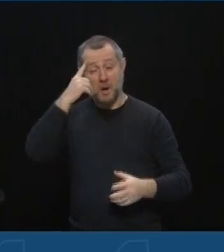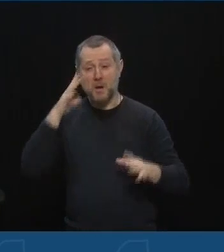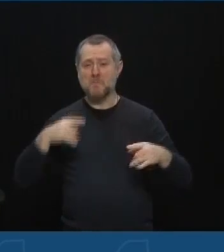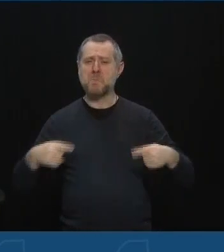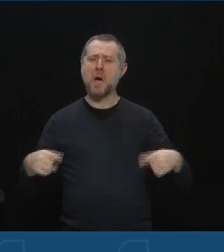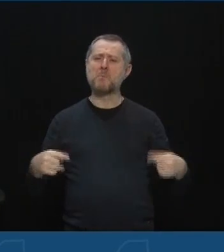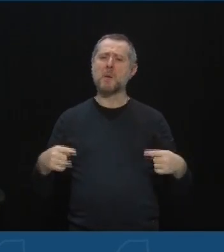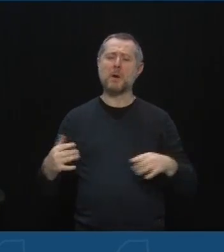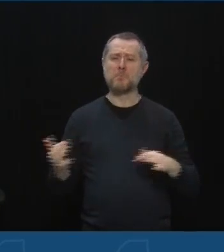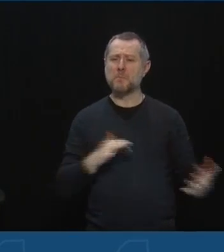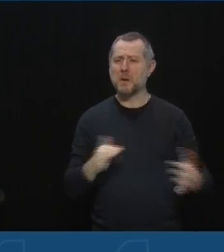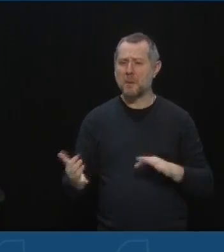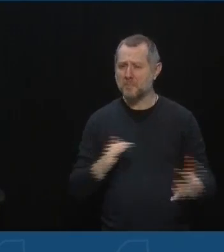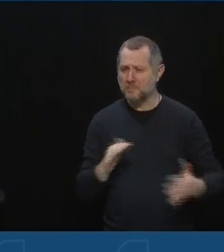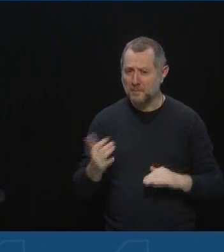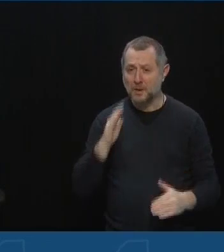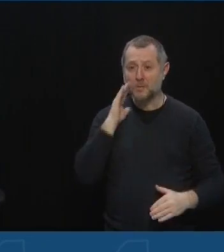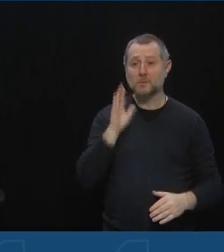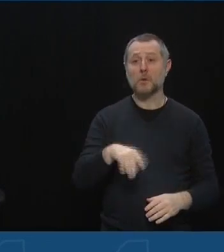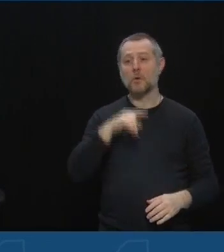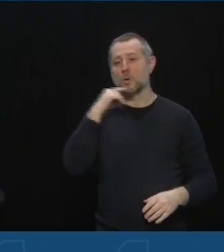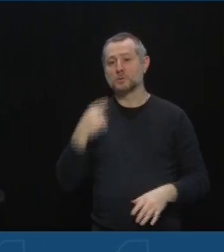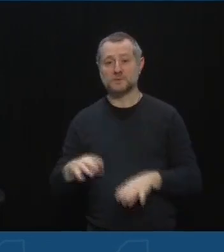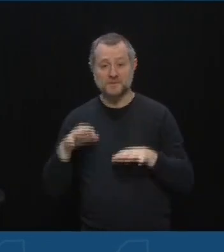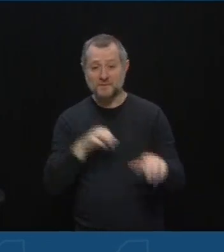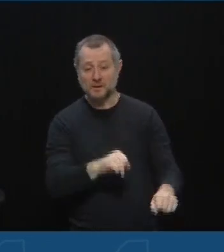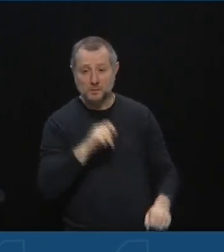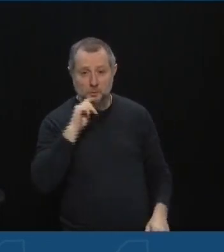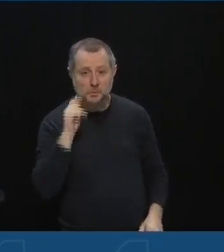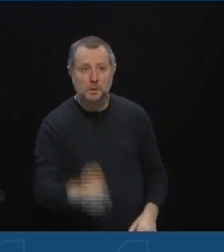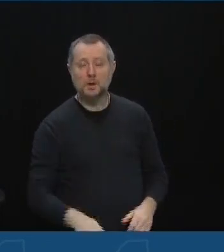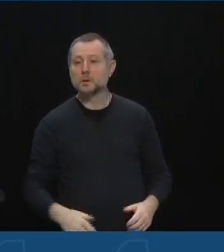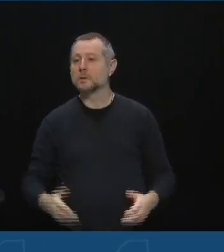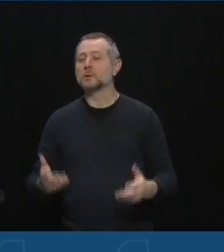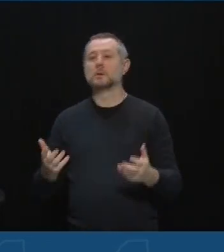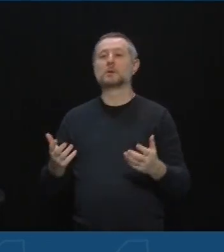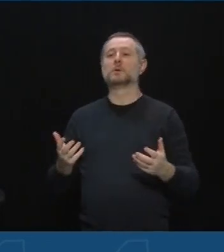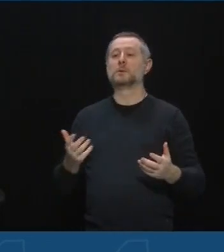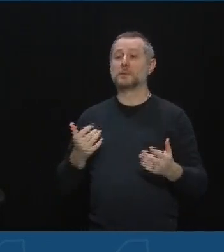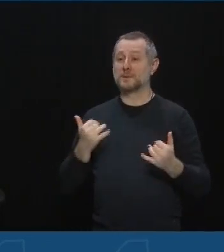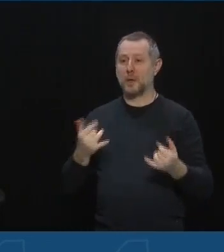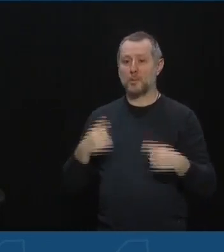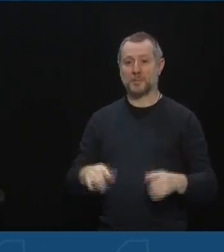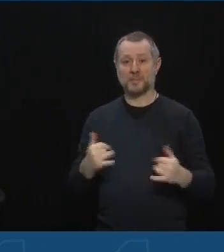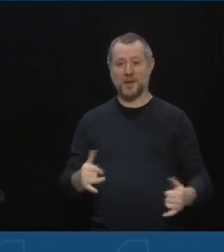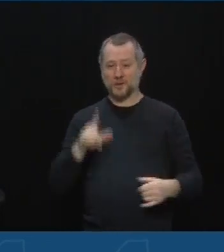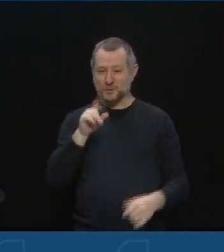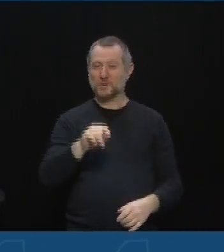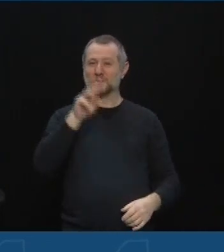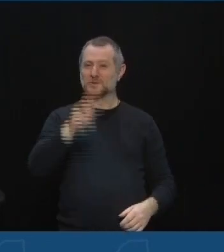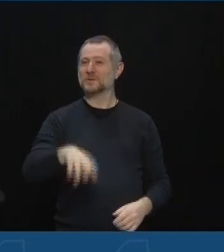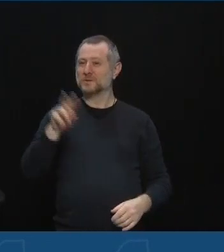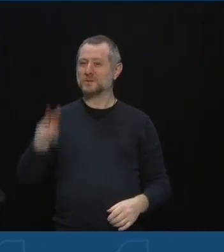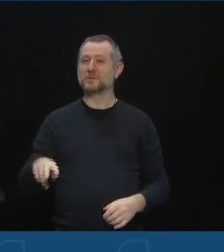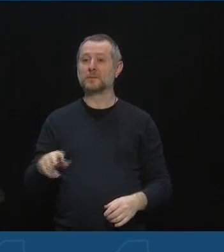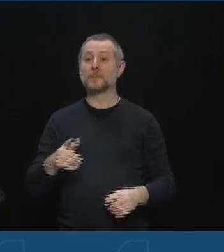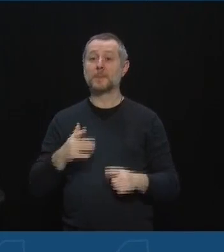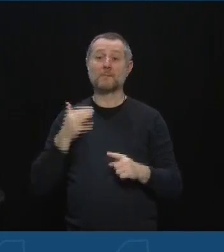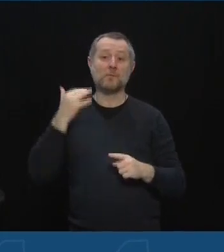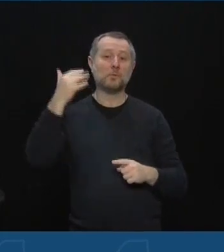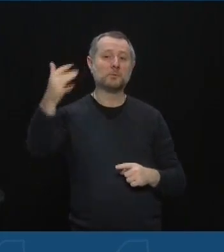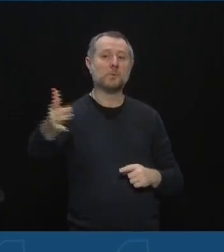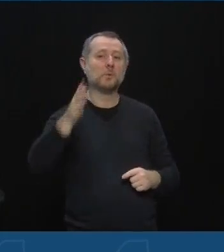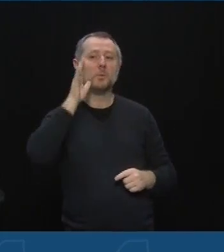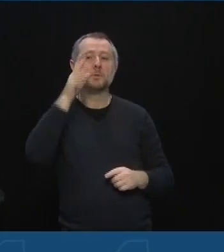across the world with Russia invading Ukraine. And this is what's going on all here in 2022. So they're going to look back at us and say, what did they do?